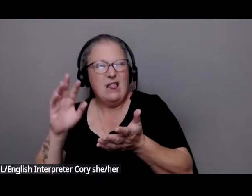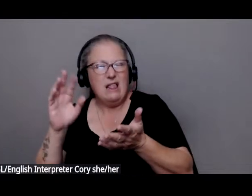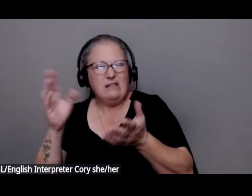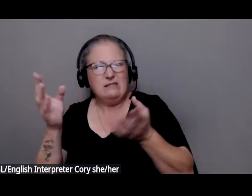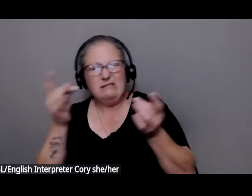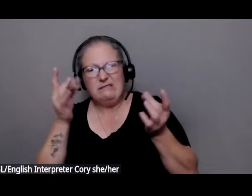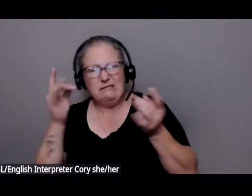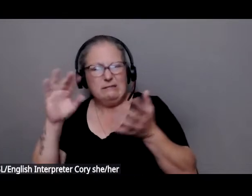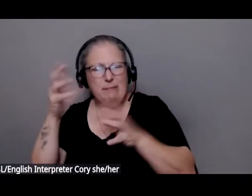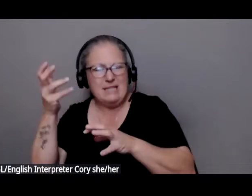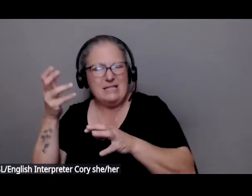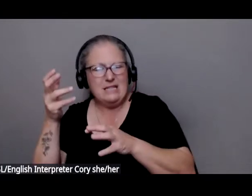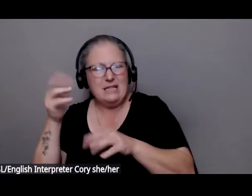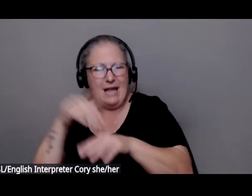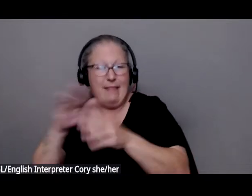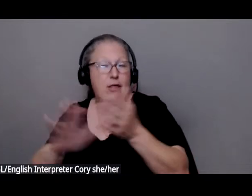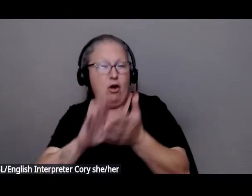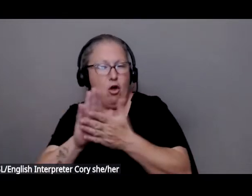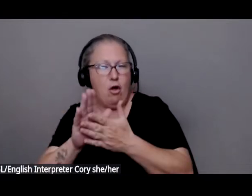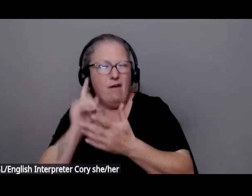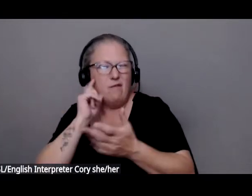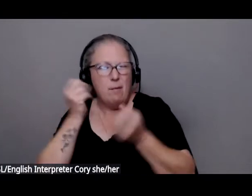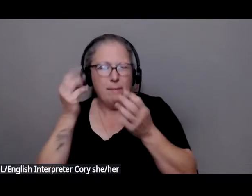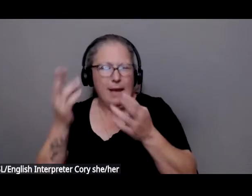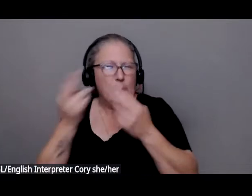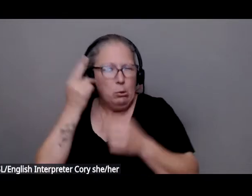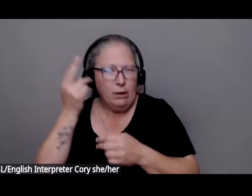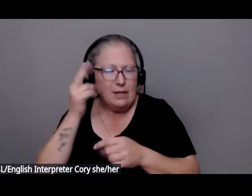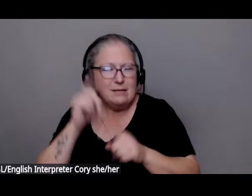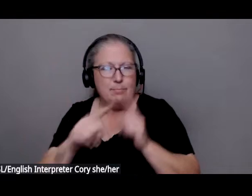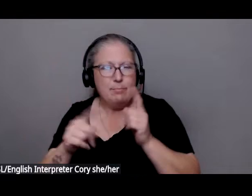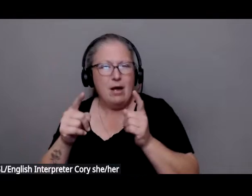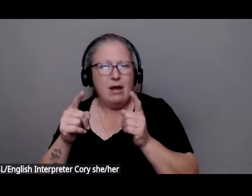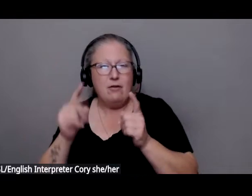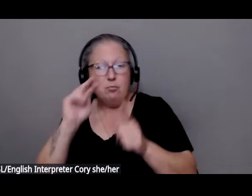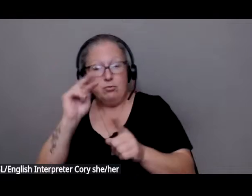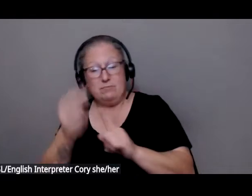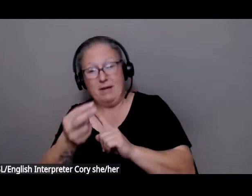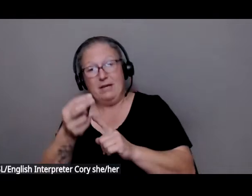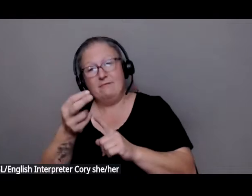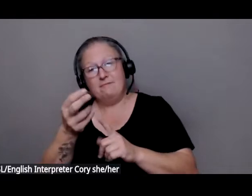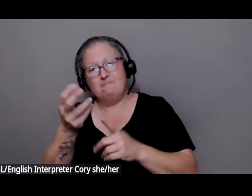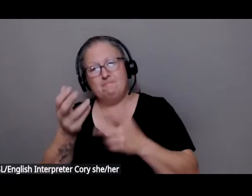college. I think for a variety of reasons, but I think it's been messy from the perspective of